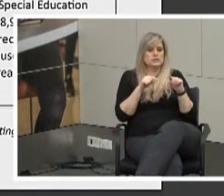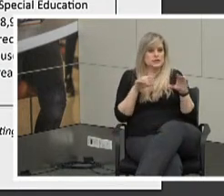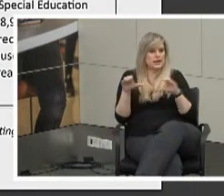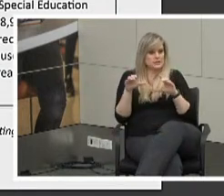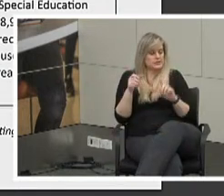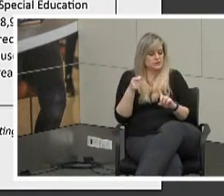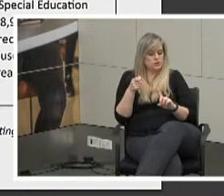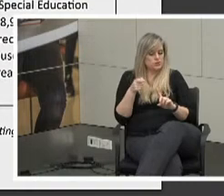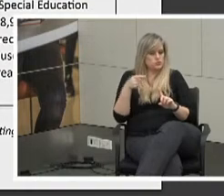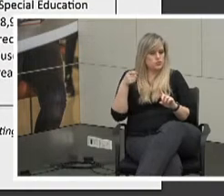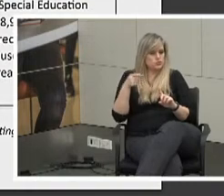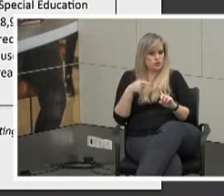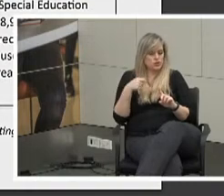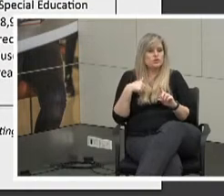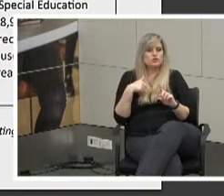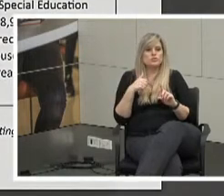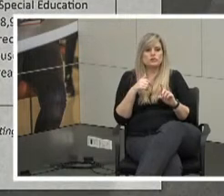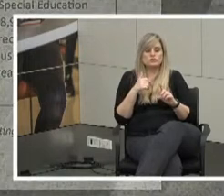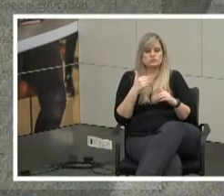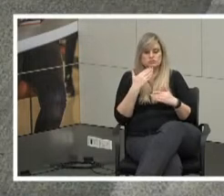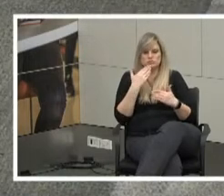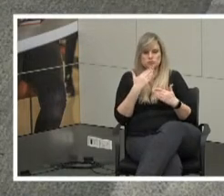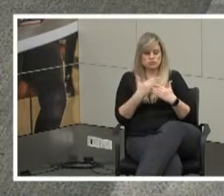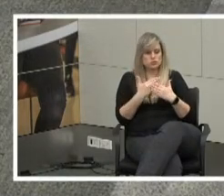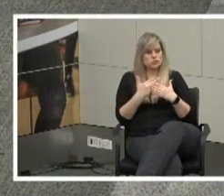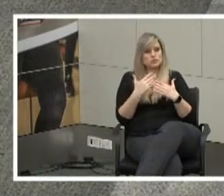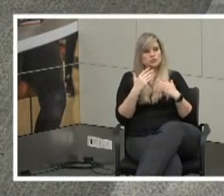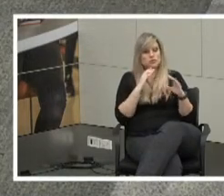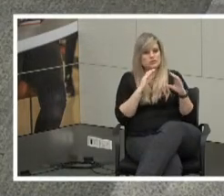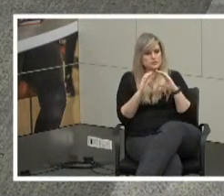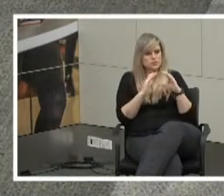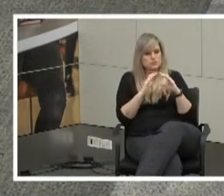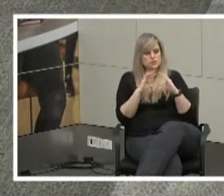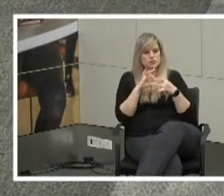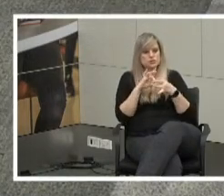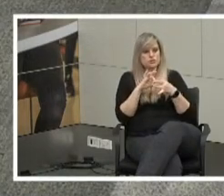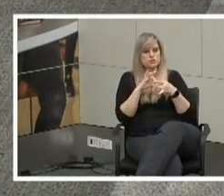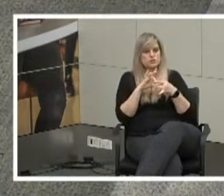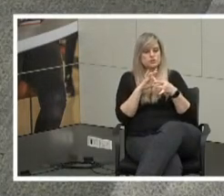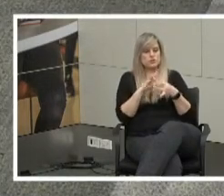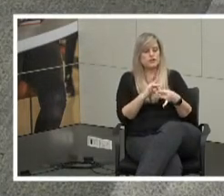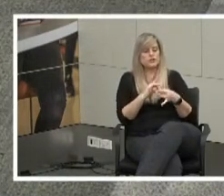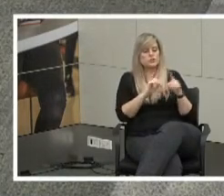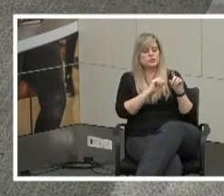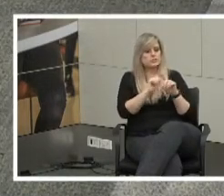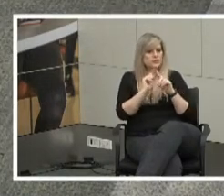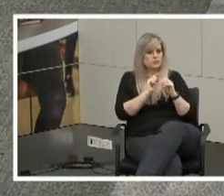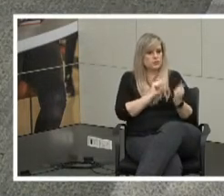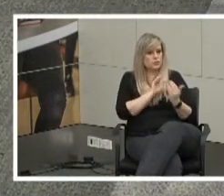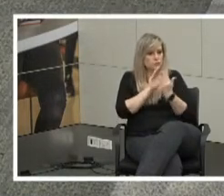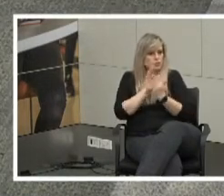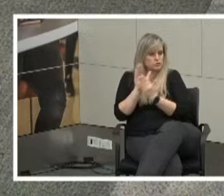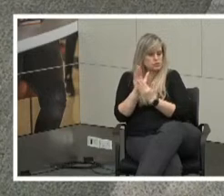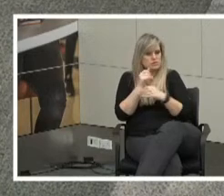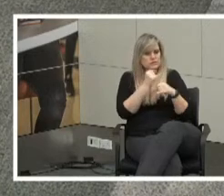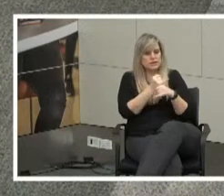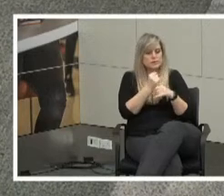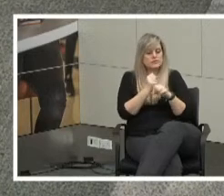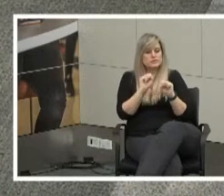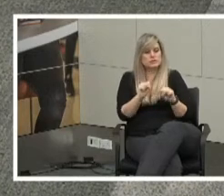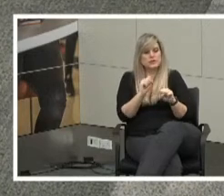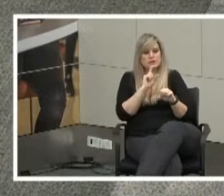triggered rich and productive conversation on ways that campuses can really